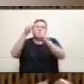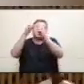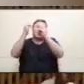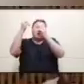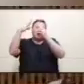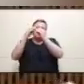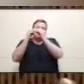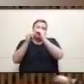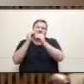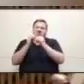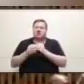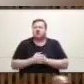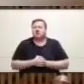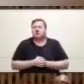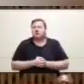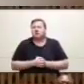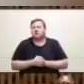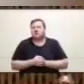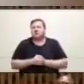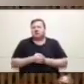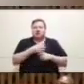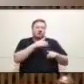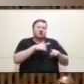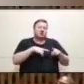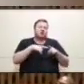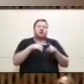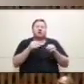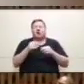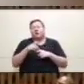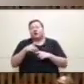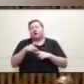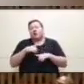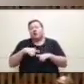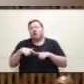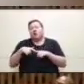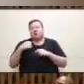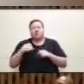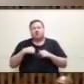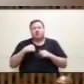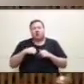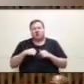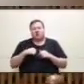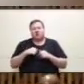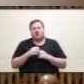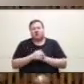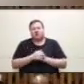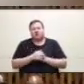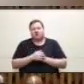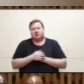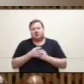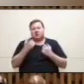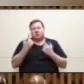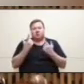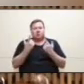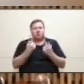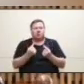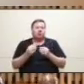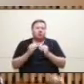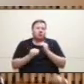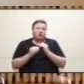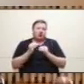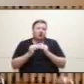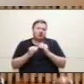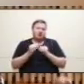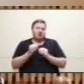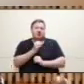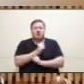the district and the local municipality, was to do maintenance on the pump